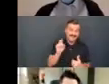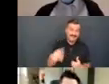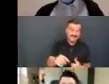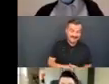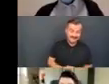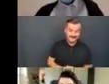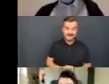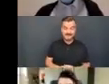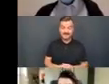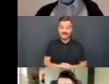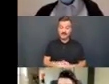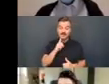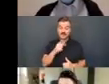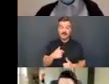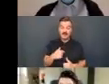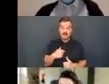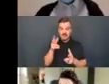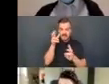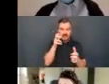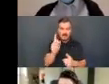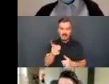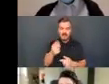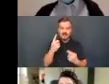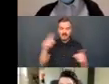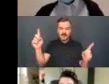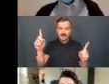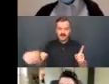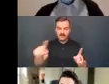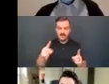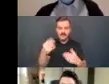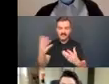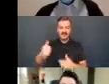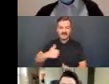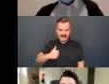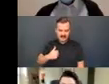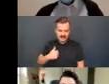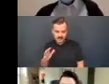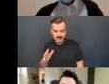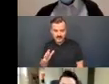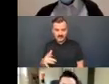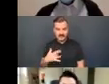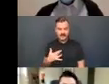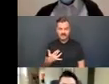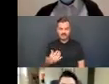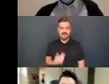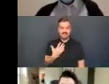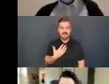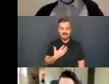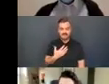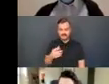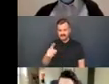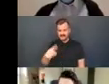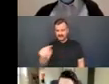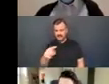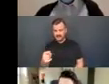I'm extremely encouraged to hear the, the successes in a Canadian context. Uh, do either of you want to speak a bit about